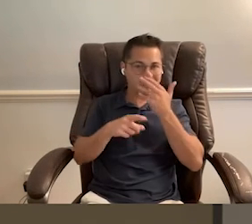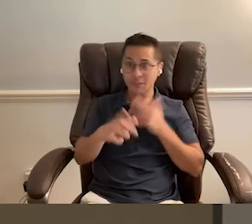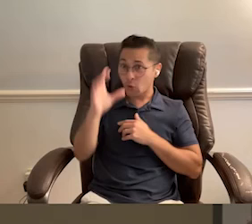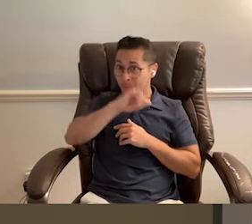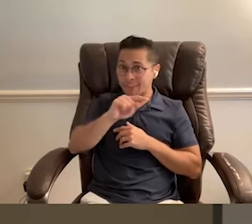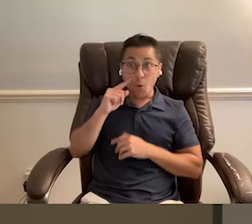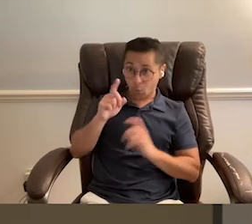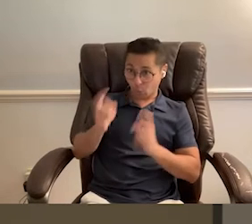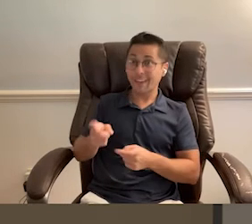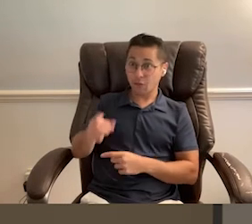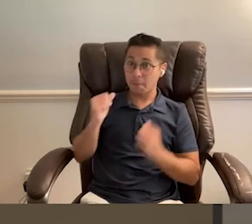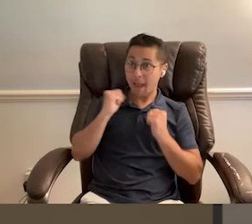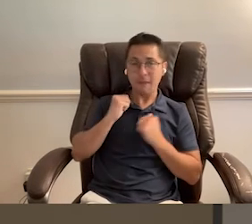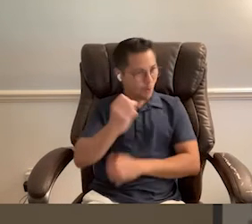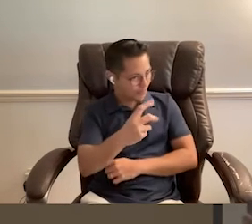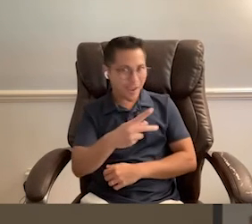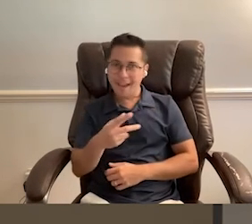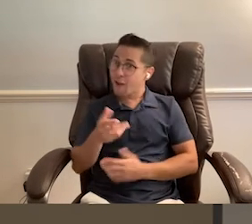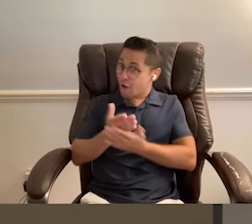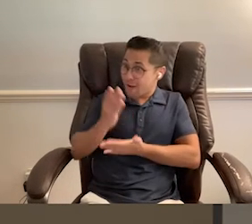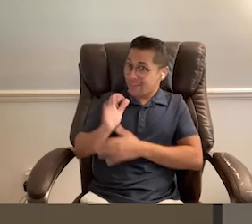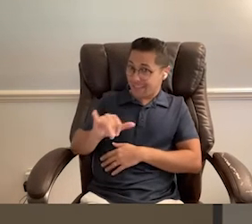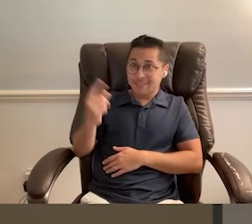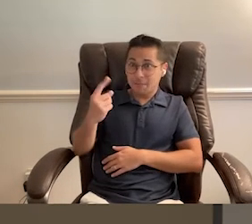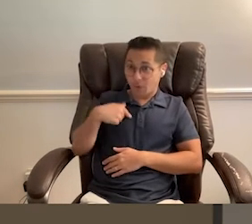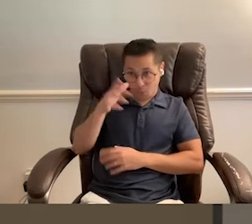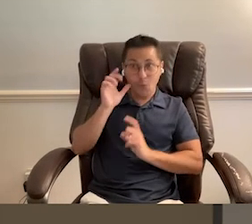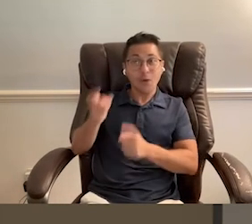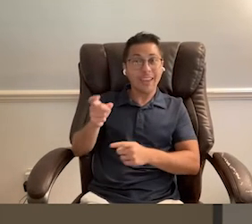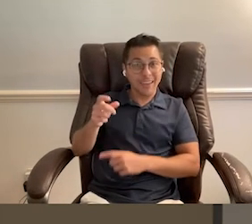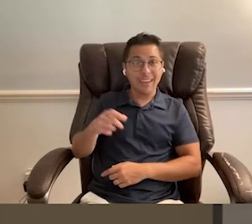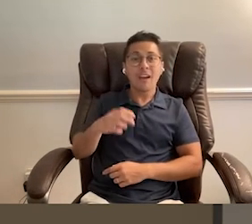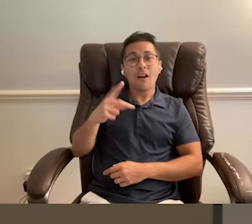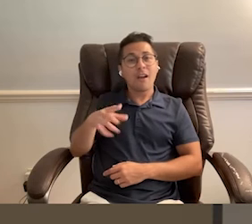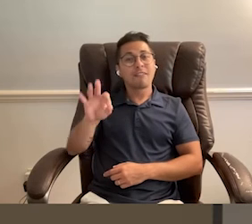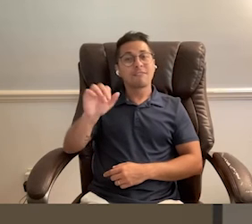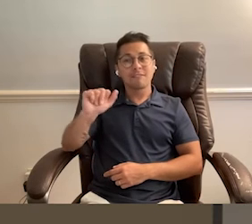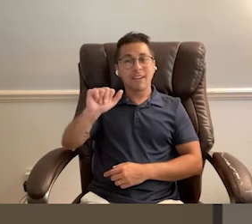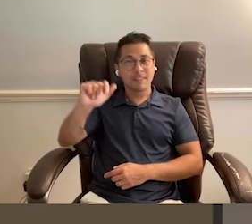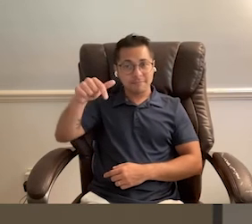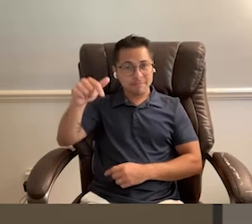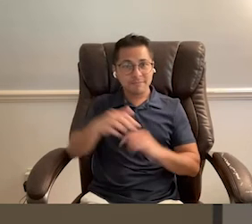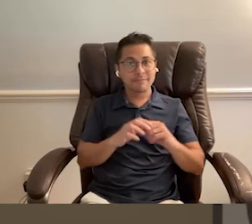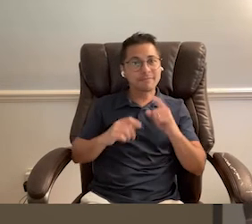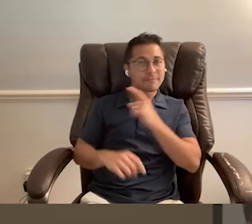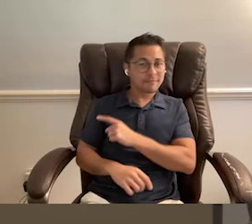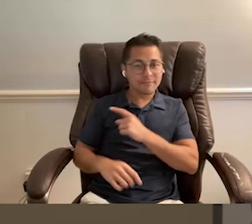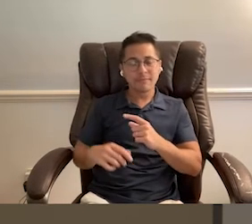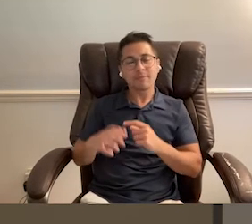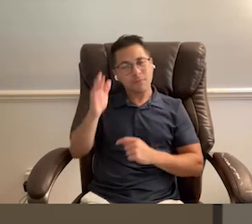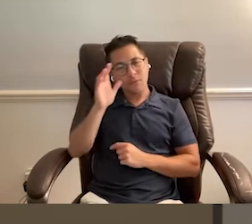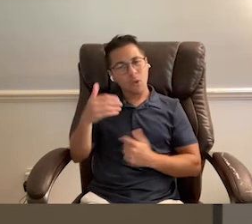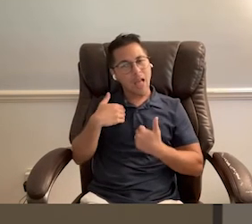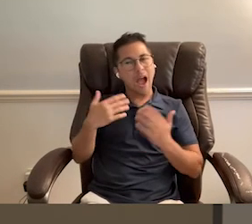okay. All right, that's something. We'll get there. Feel so much All right, better. frequently asked questions. This is my. We'll do a bigger, deeper dive